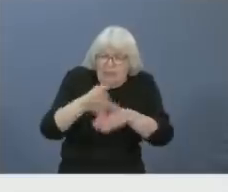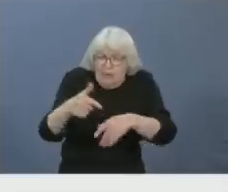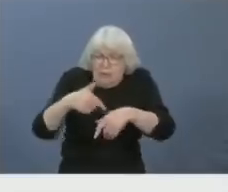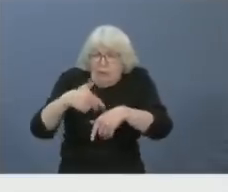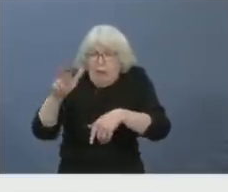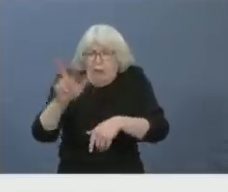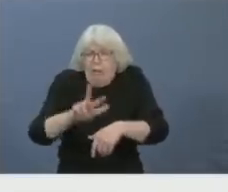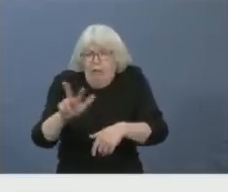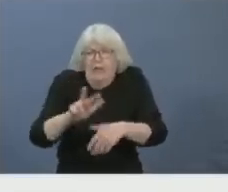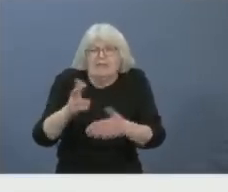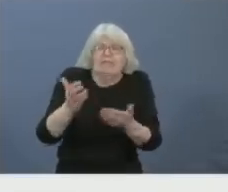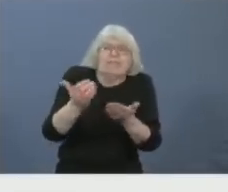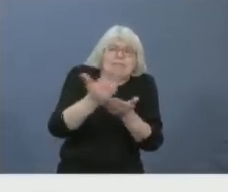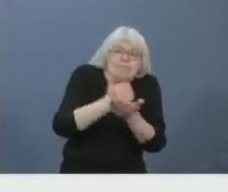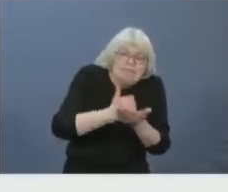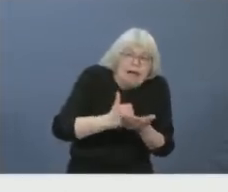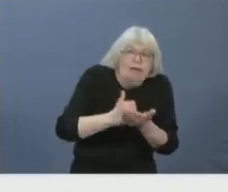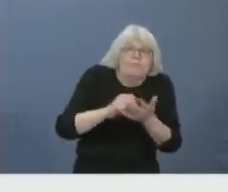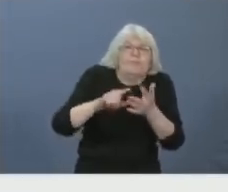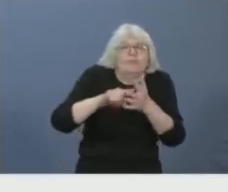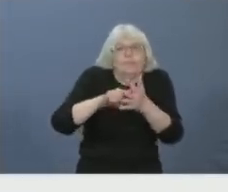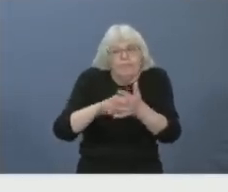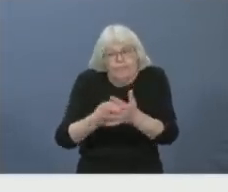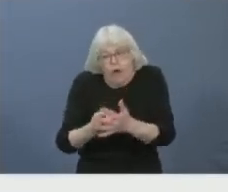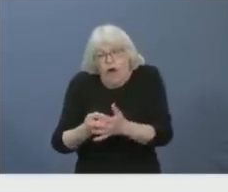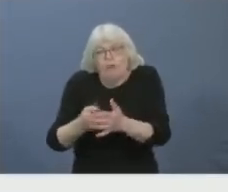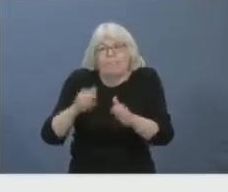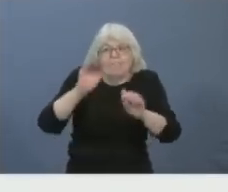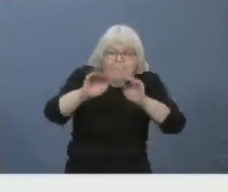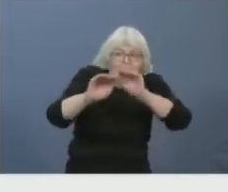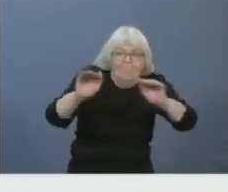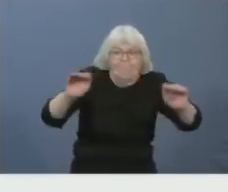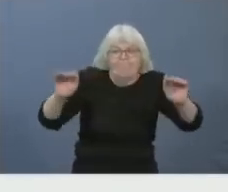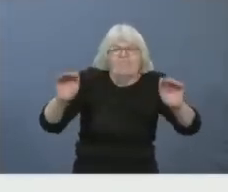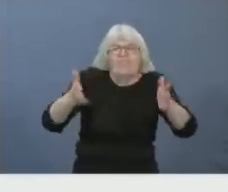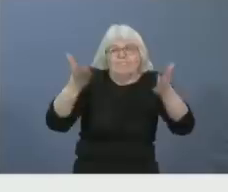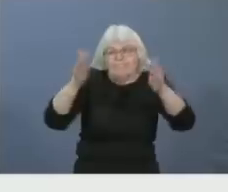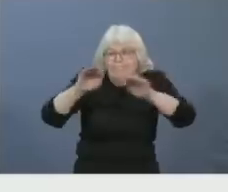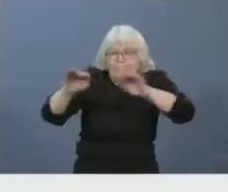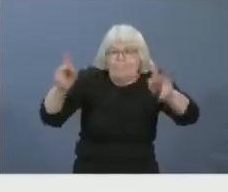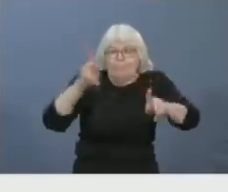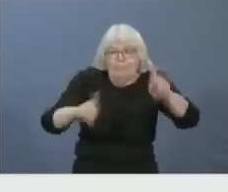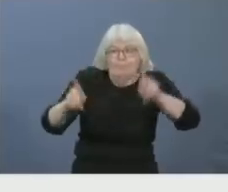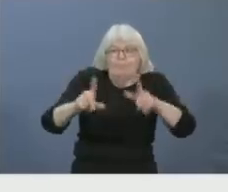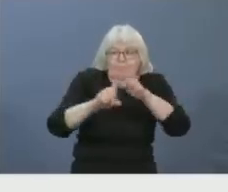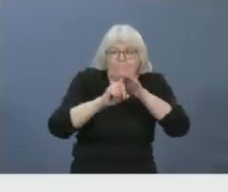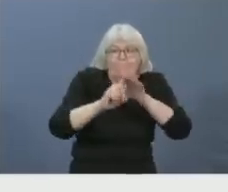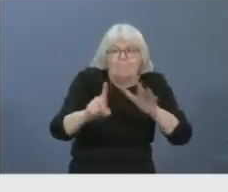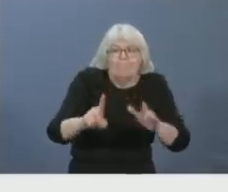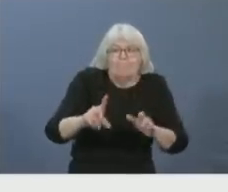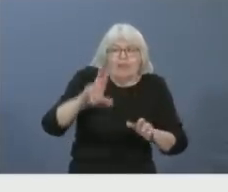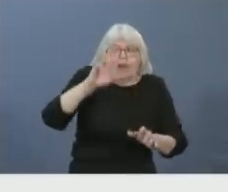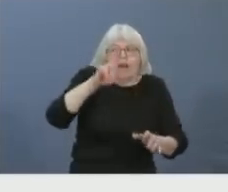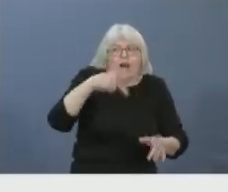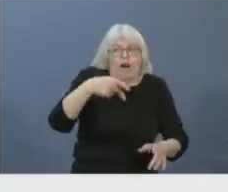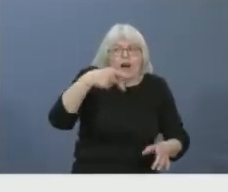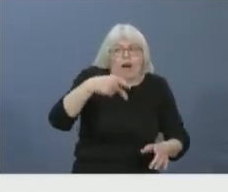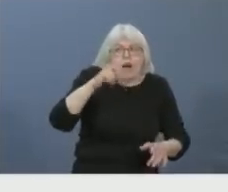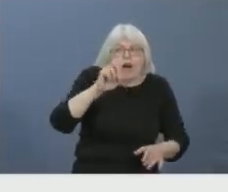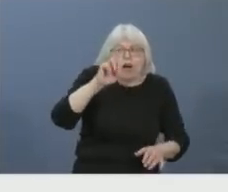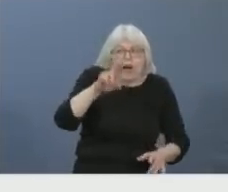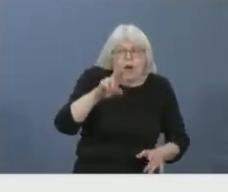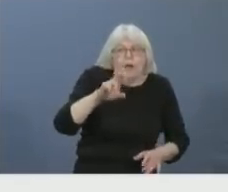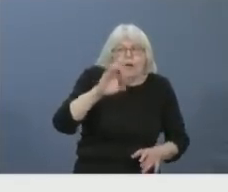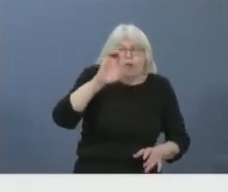volunteers, we began conducting evacuations along the Upper Clyde Road and Highway 103 and Clyde River. By